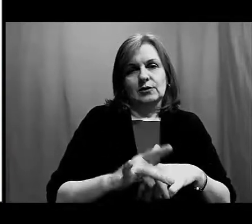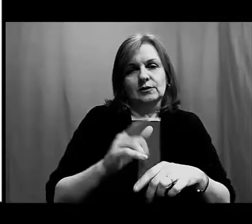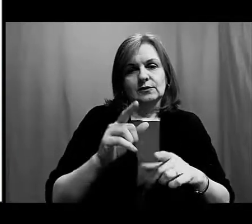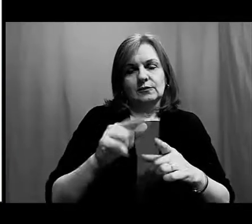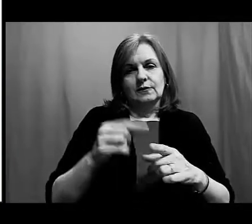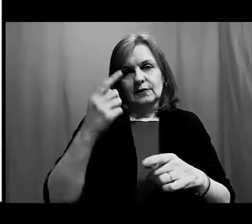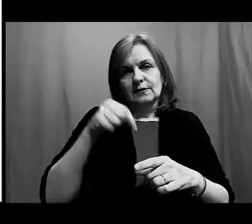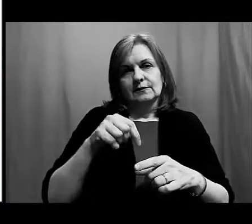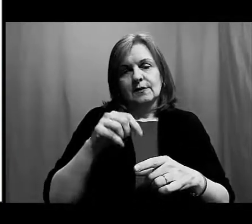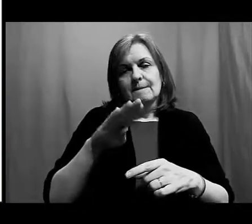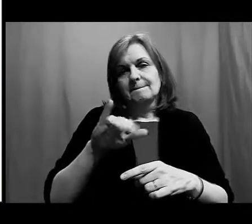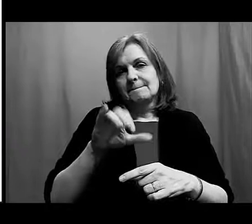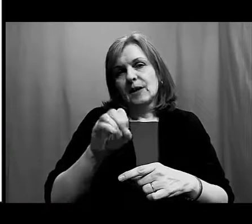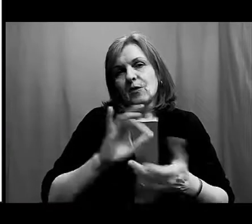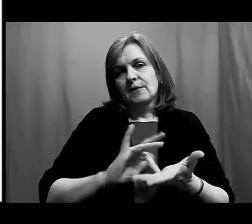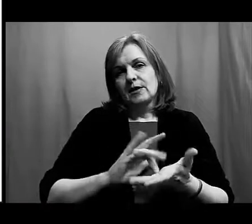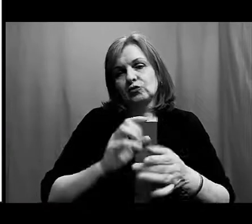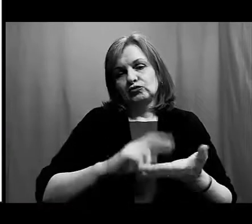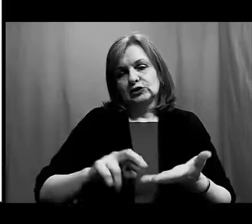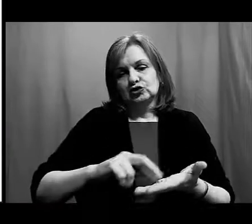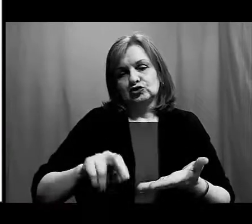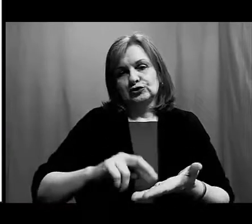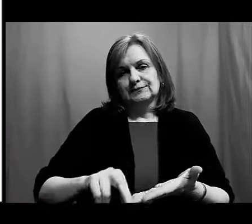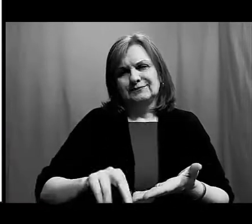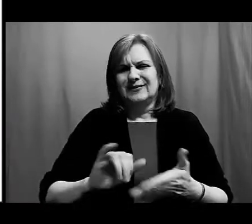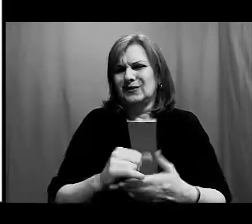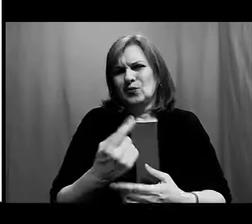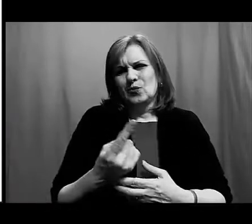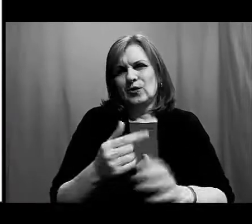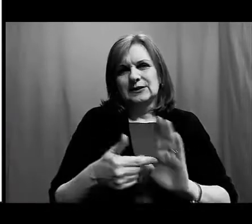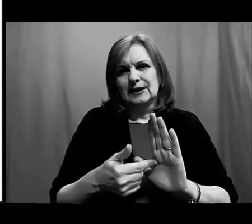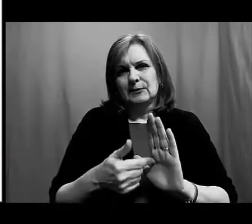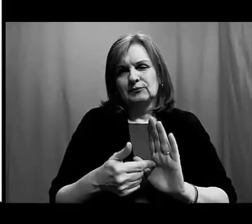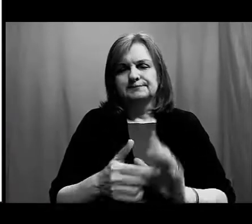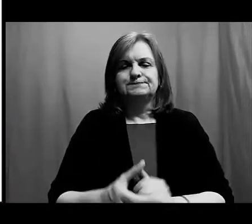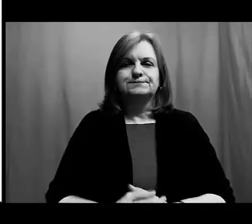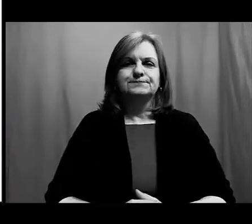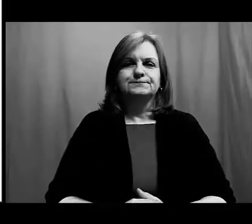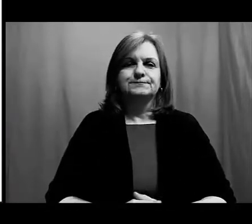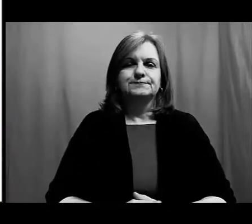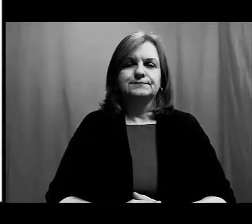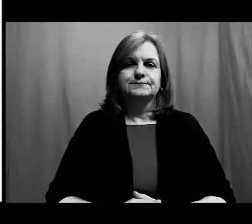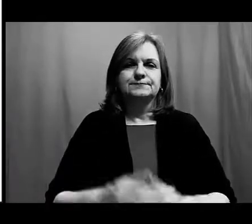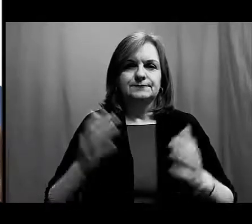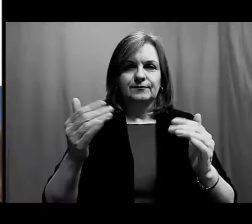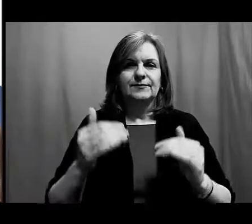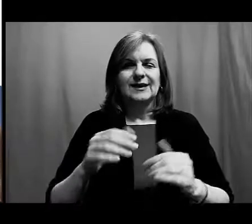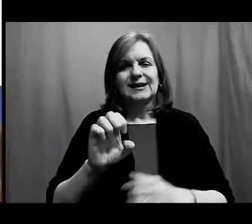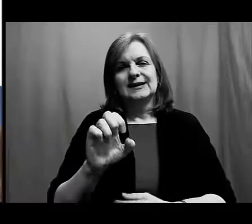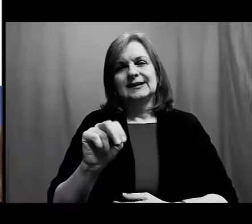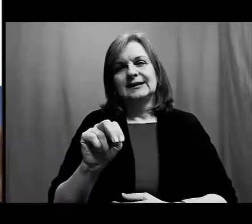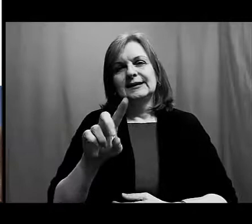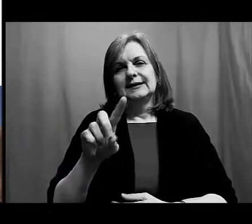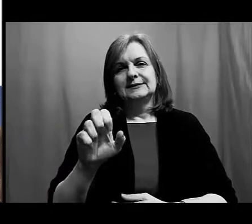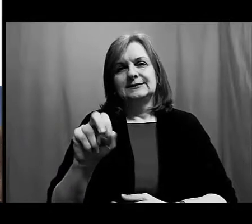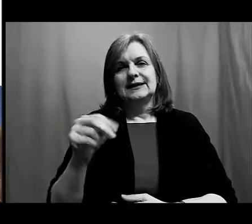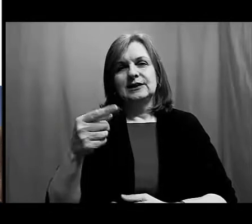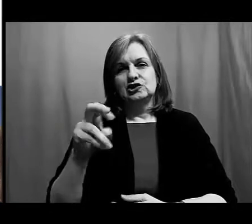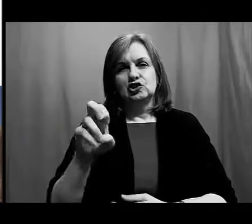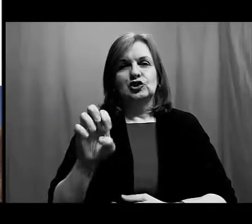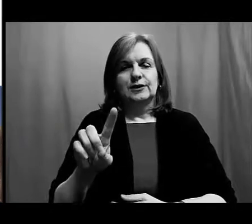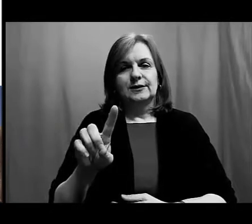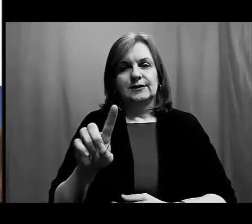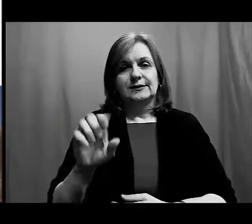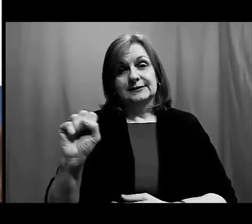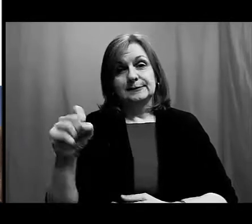opportunities available to us in biomedical research. That's just one example, right? We can talk about endangered